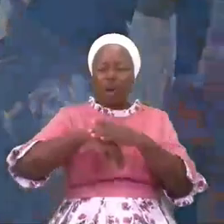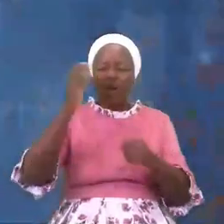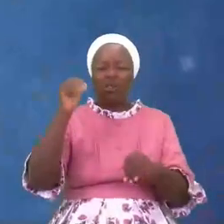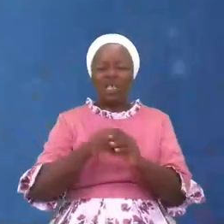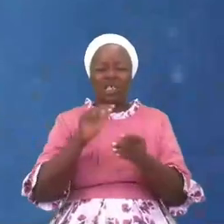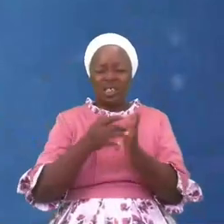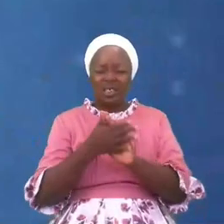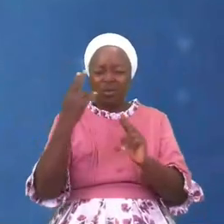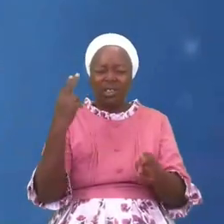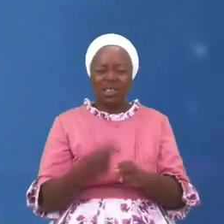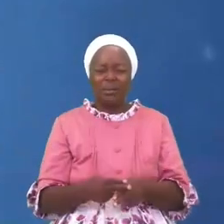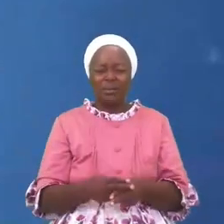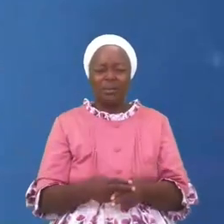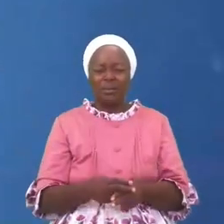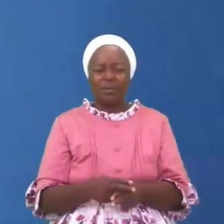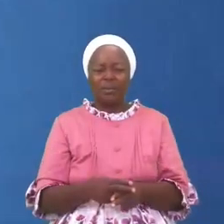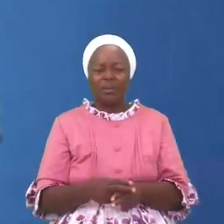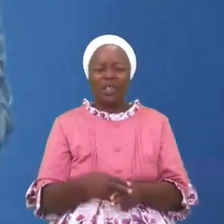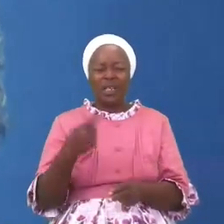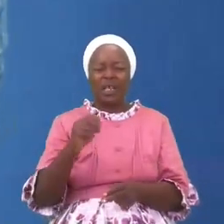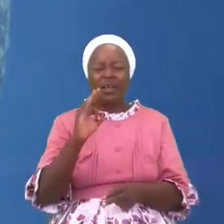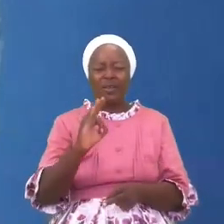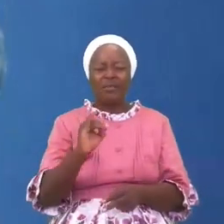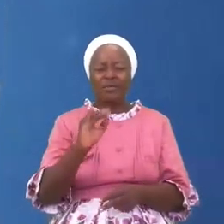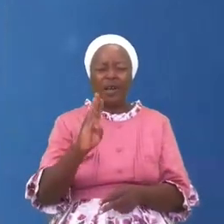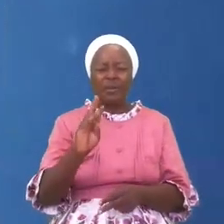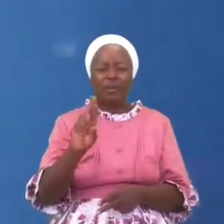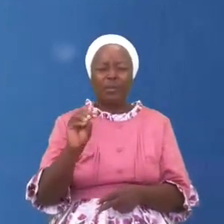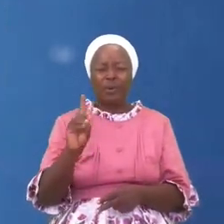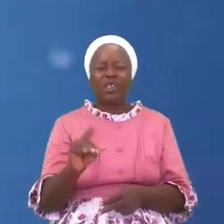fibroid, the hernia, the swollen tummy, the